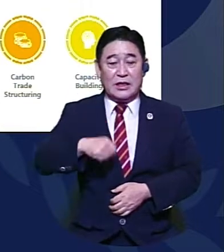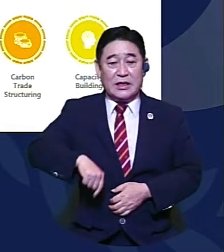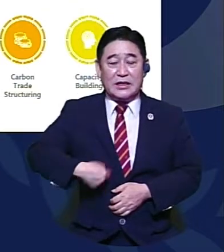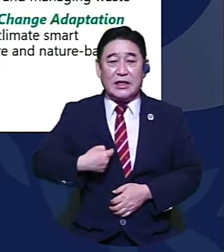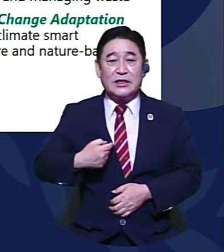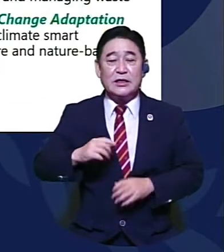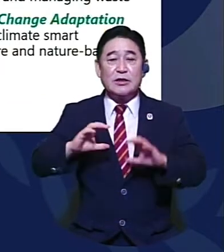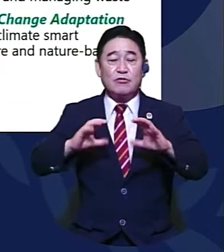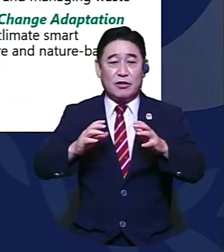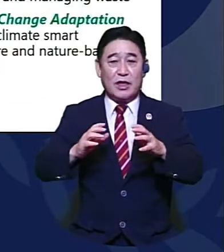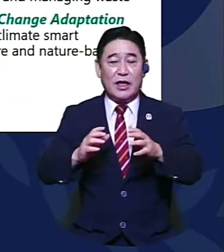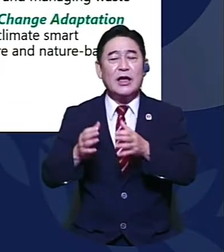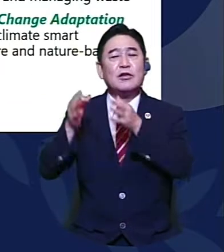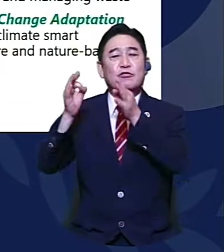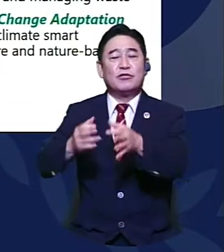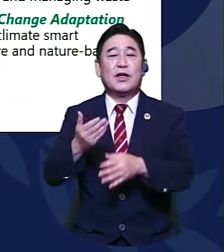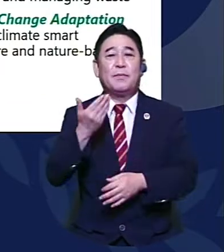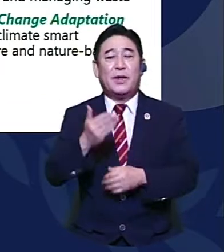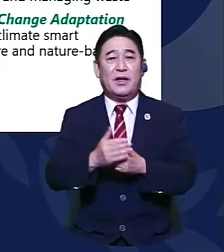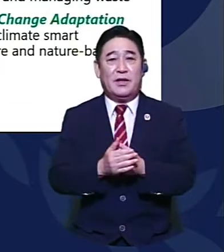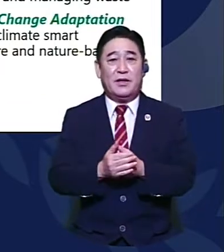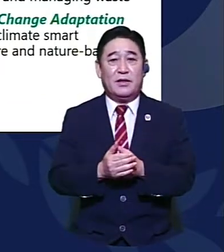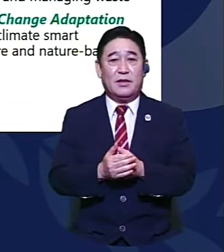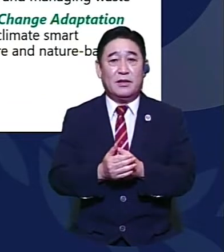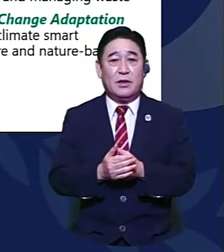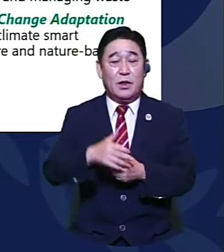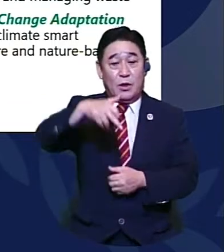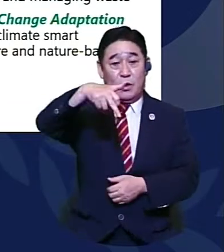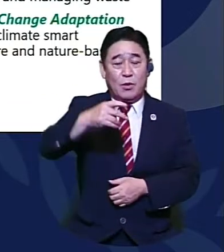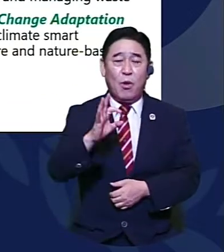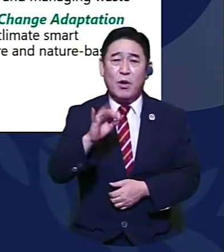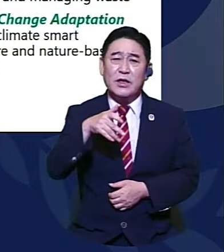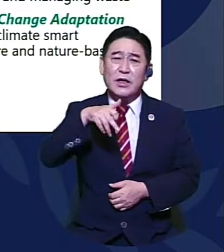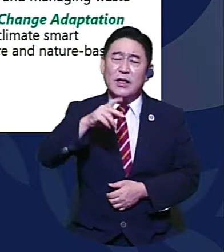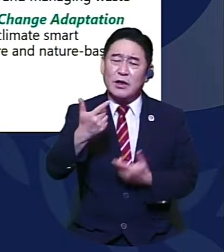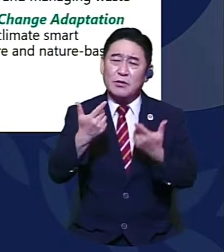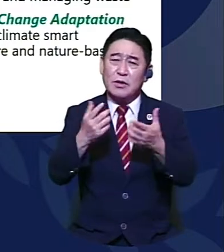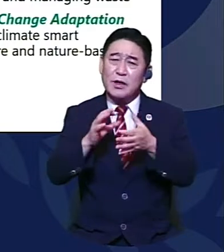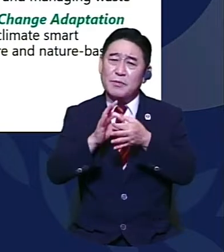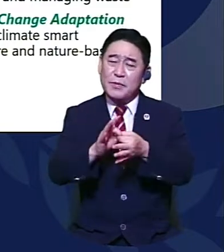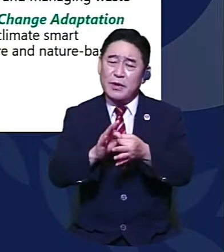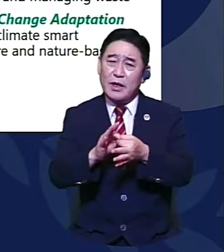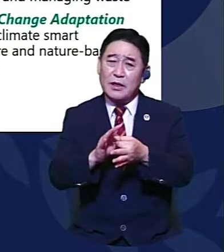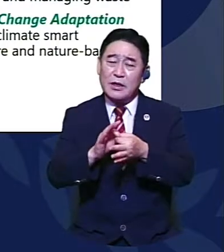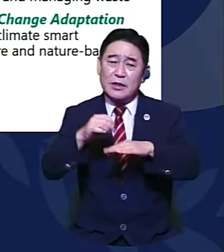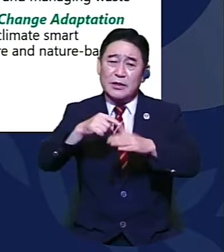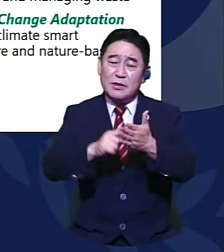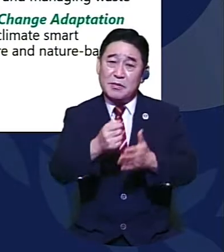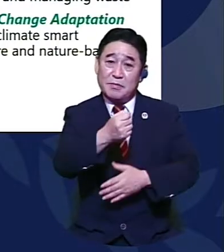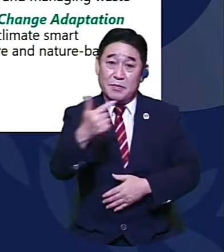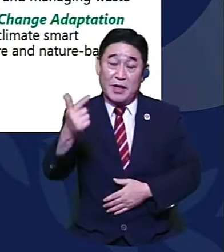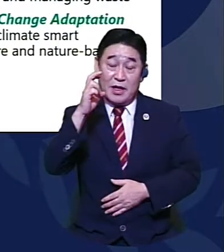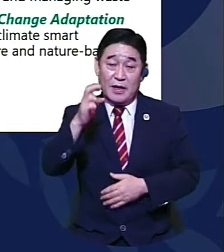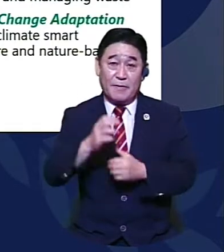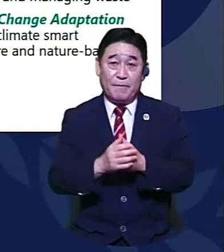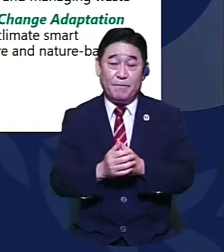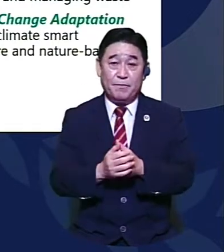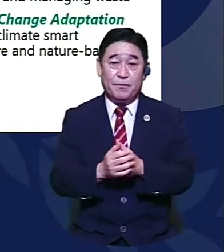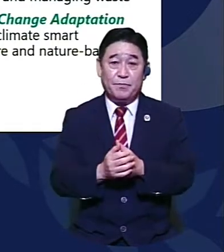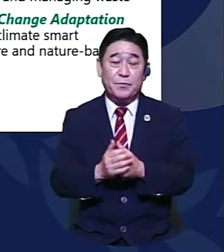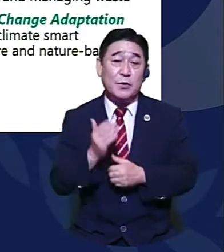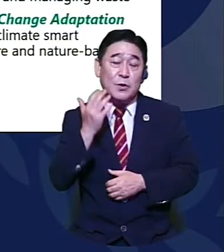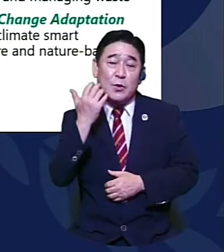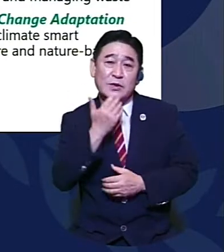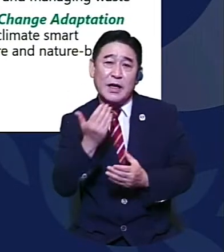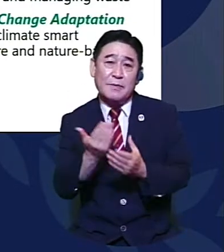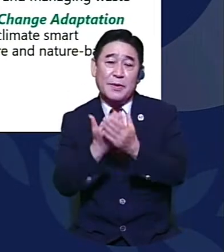for KOICA as well. So quickly, my time is close to up. There are some priorities for green growth